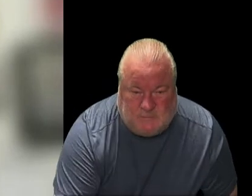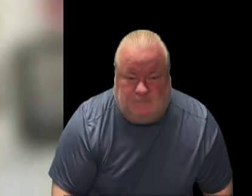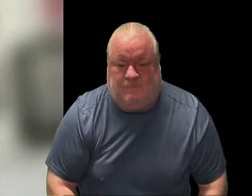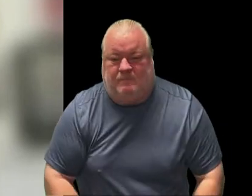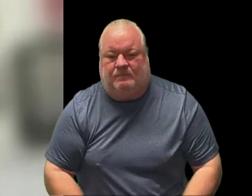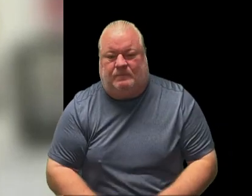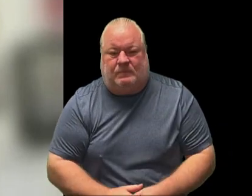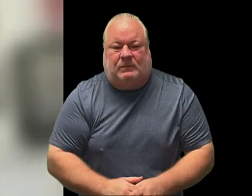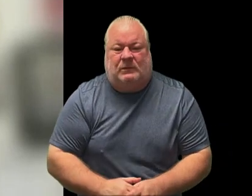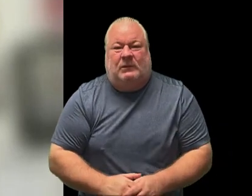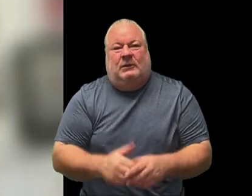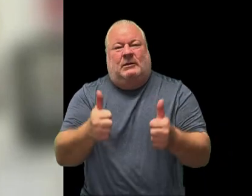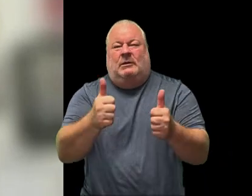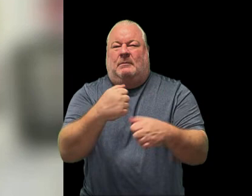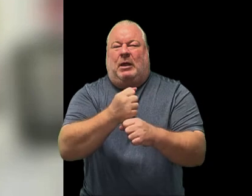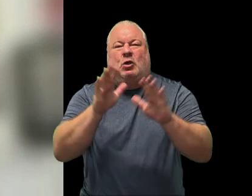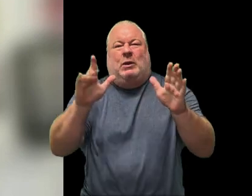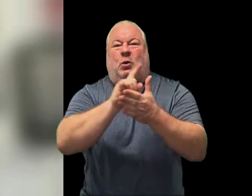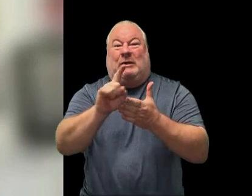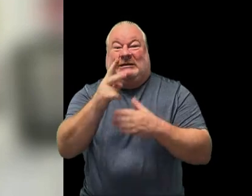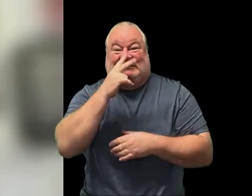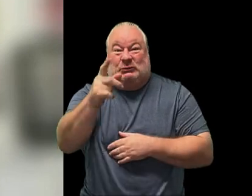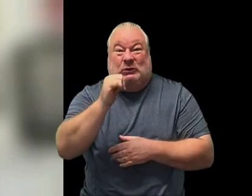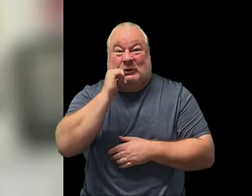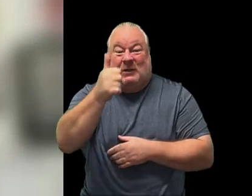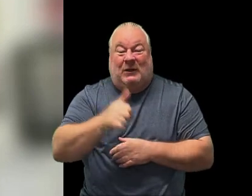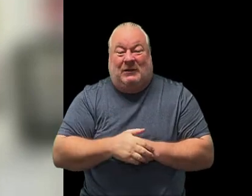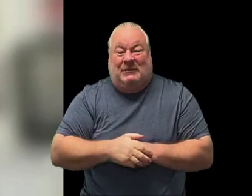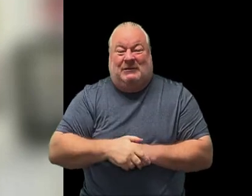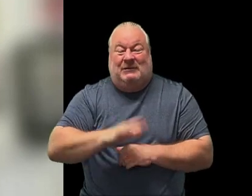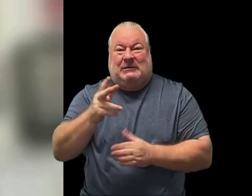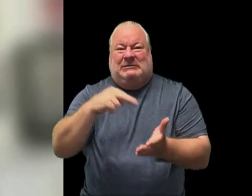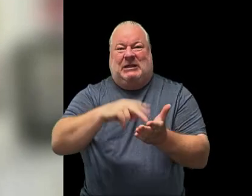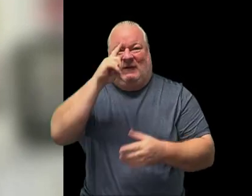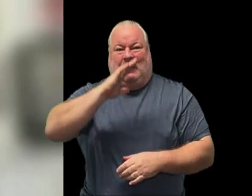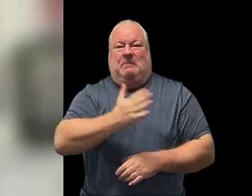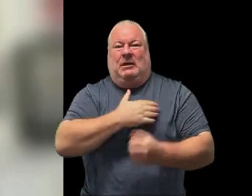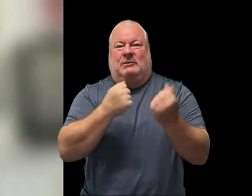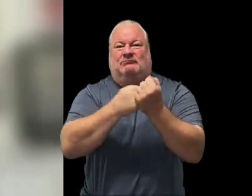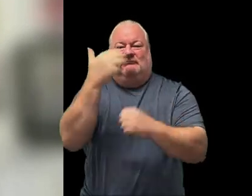Let's make it a great week. I'll see you tomorrow. Please stand for the pledge.